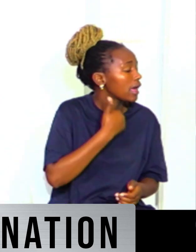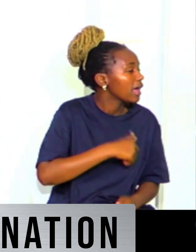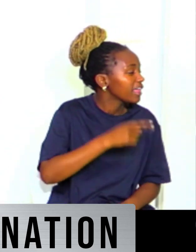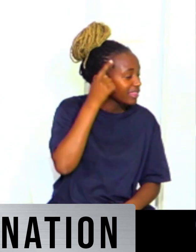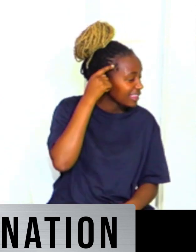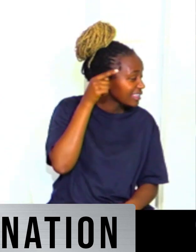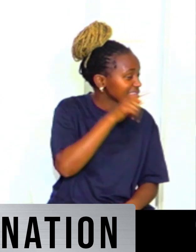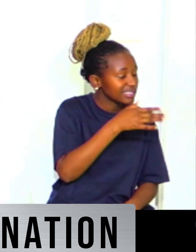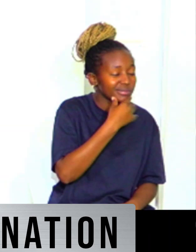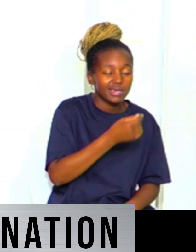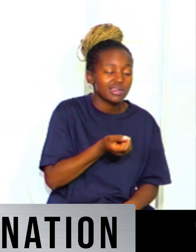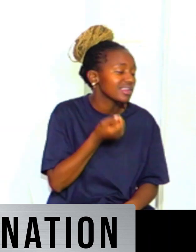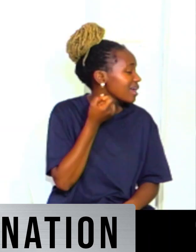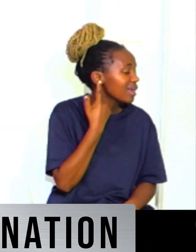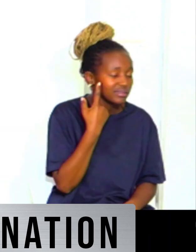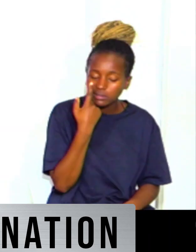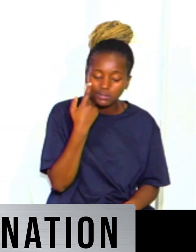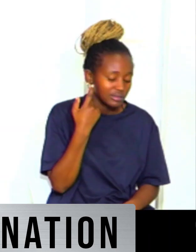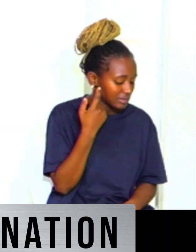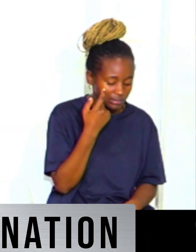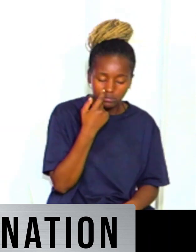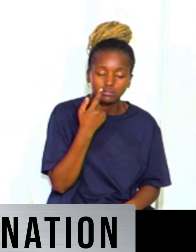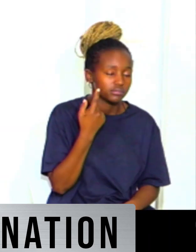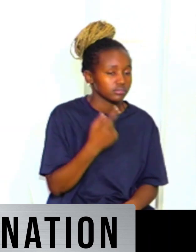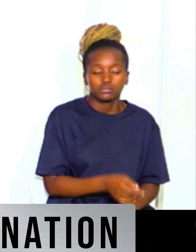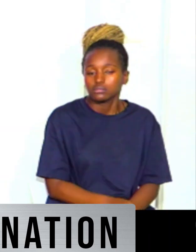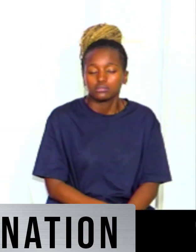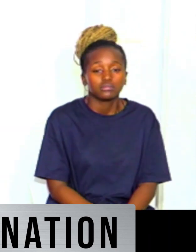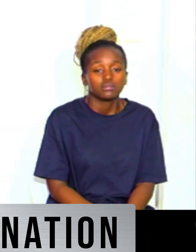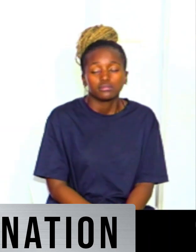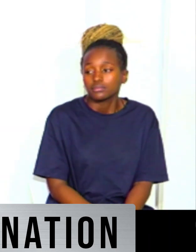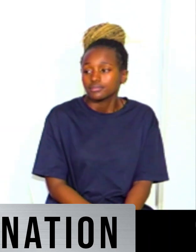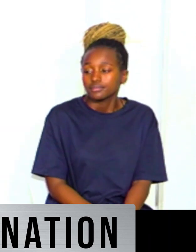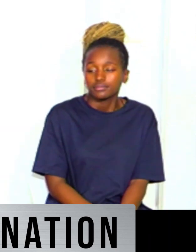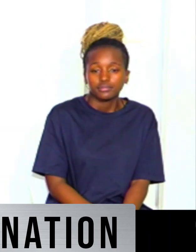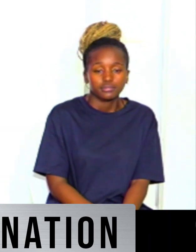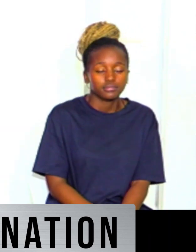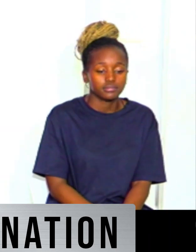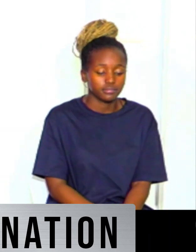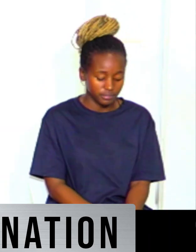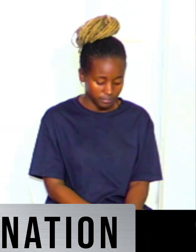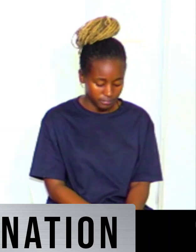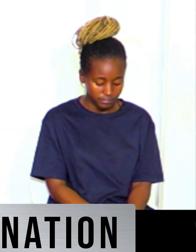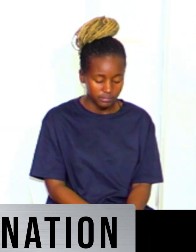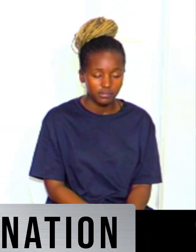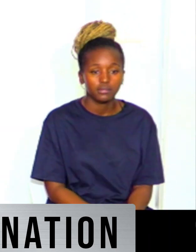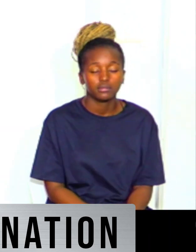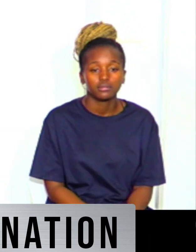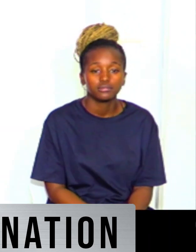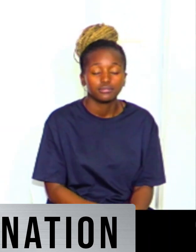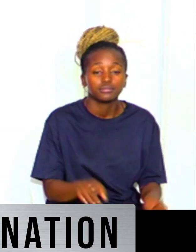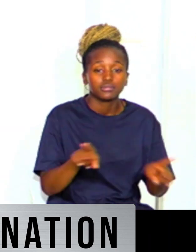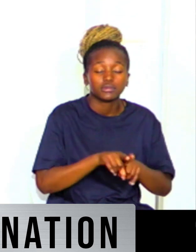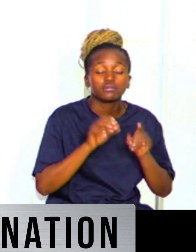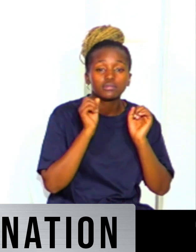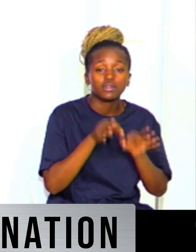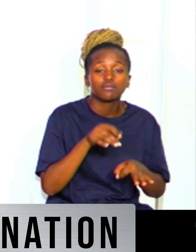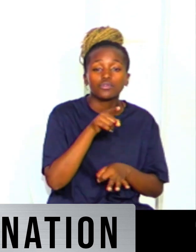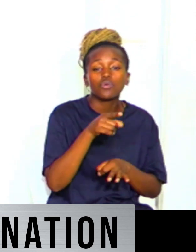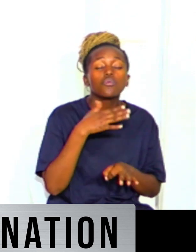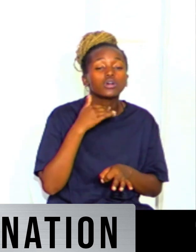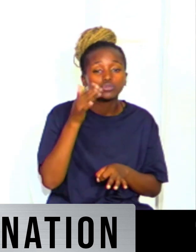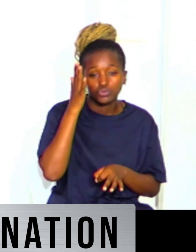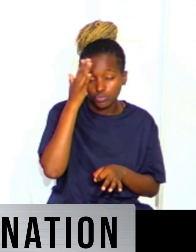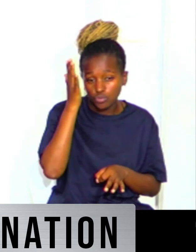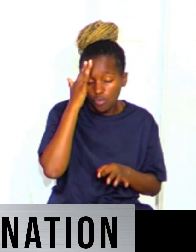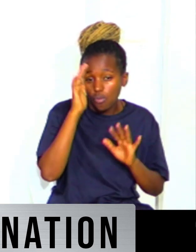you cannot ni mtu mwenye umjui, is like a chameleon. Ni someone that tujua fate yake ni ngumu.